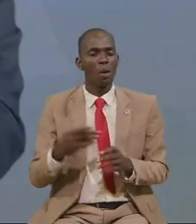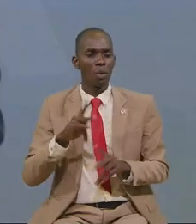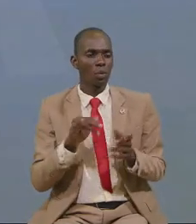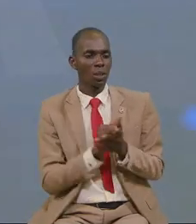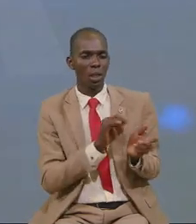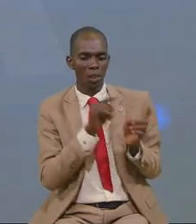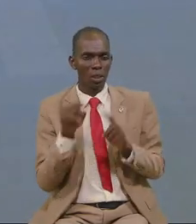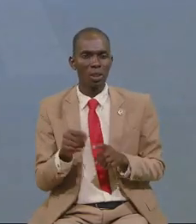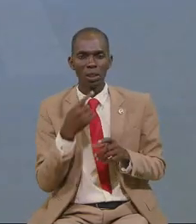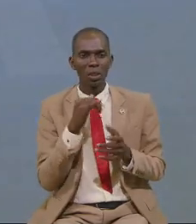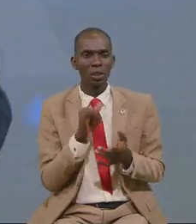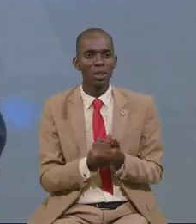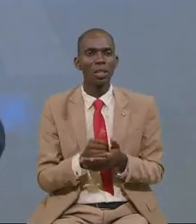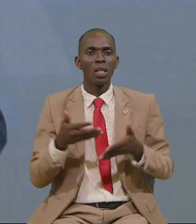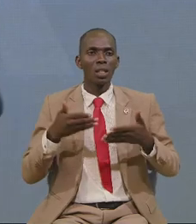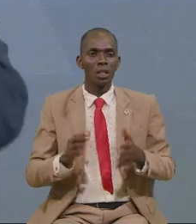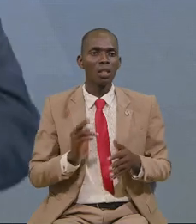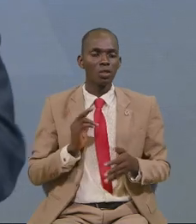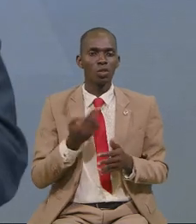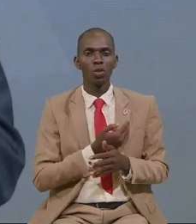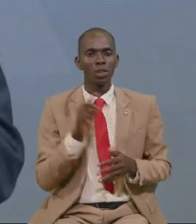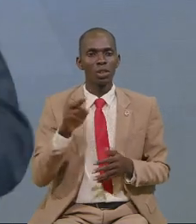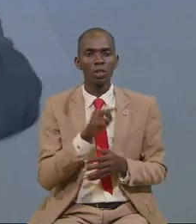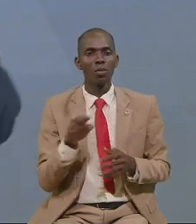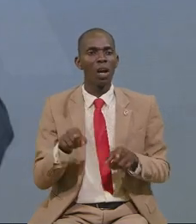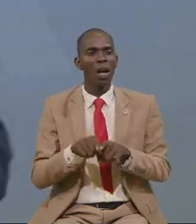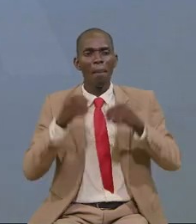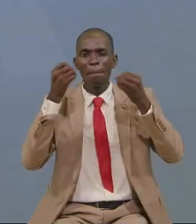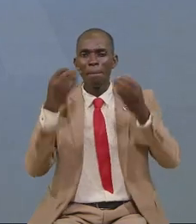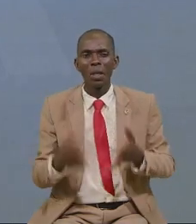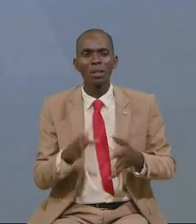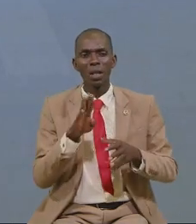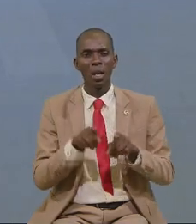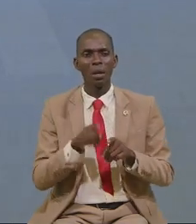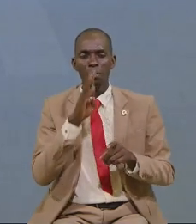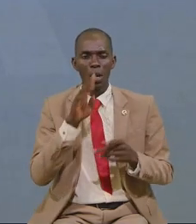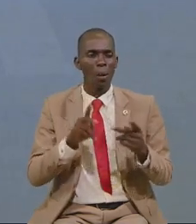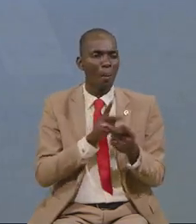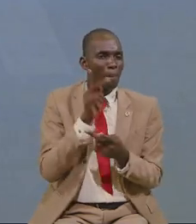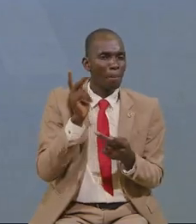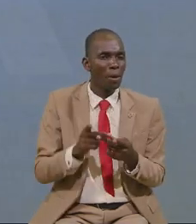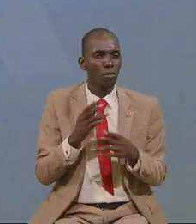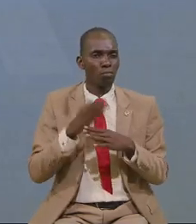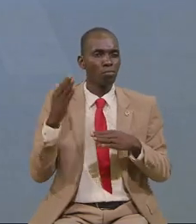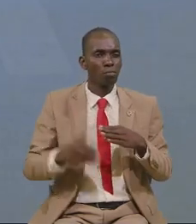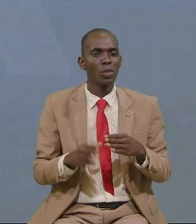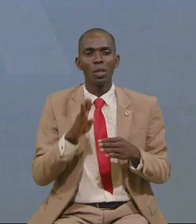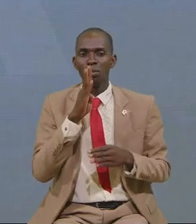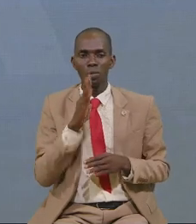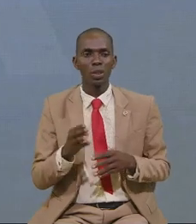therefore, as many as be perfect, be thus minded. And if in anything ye